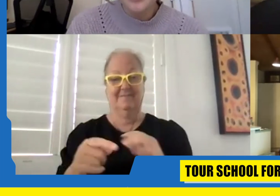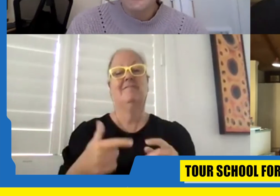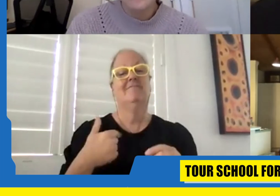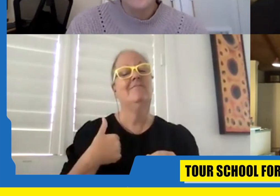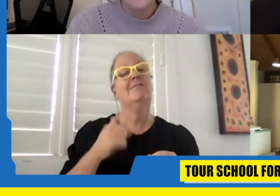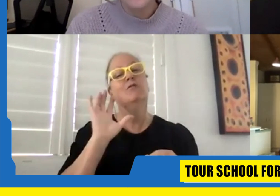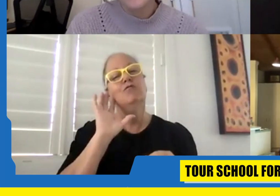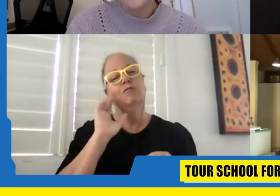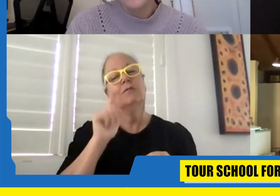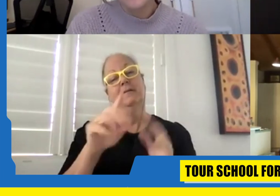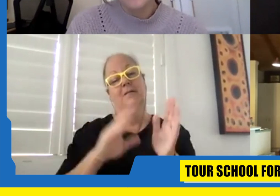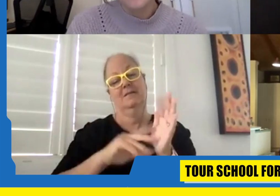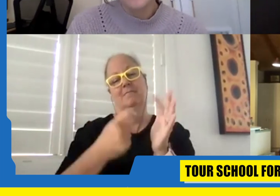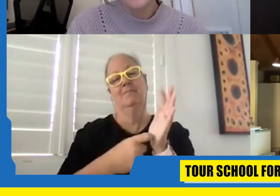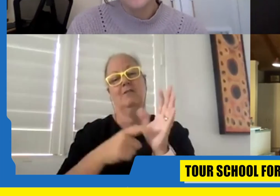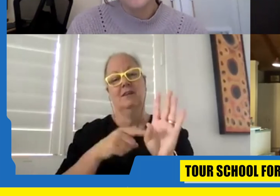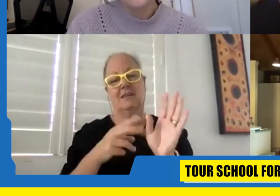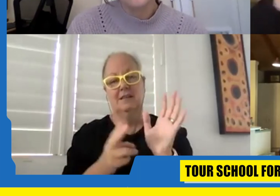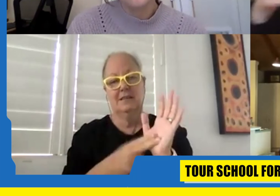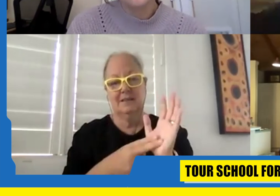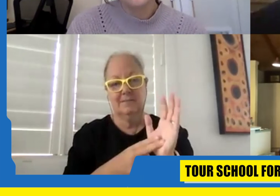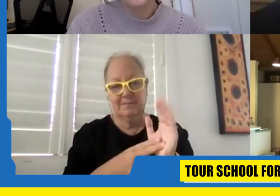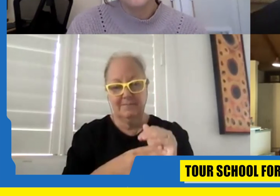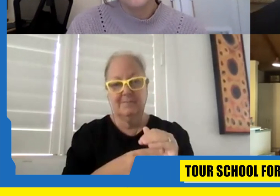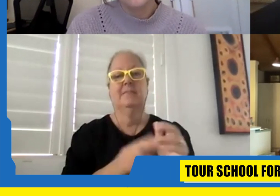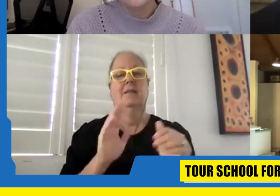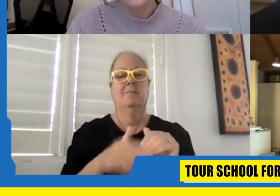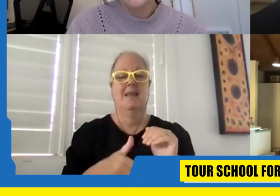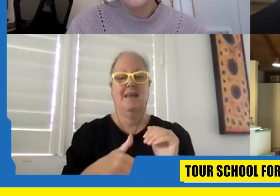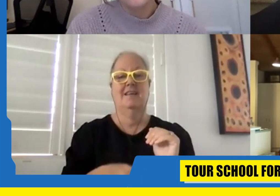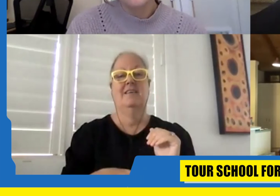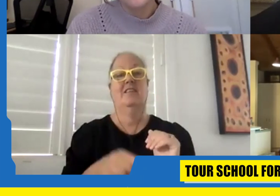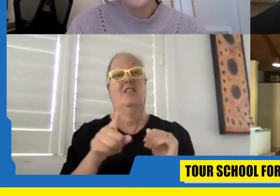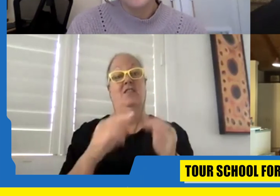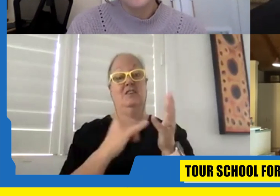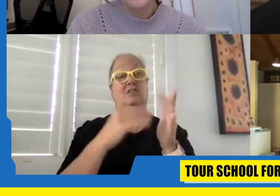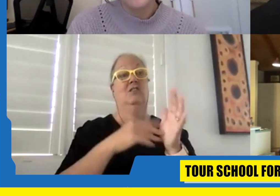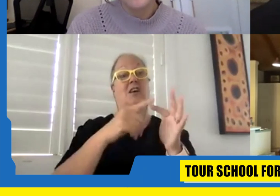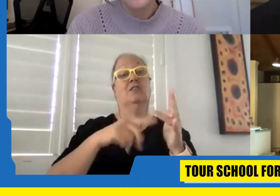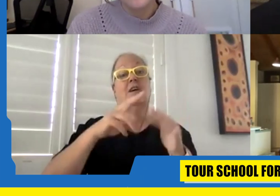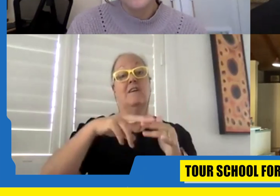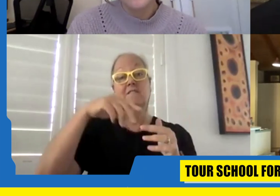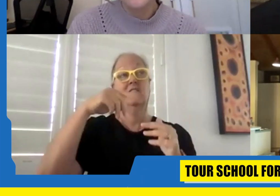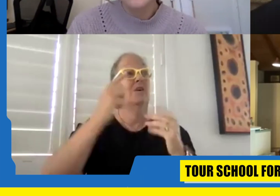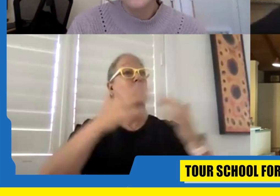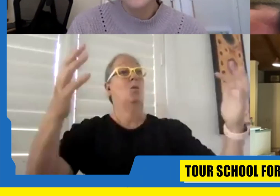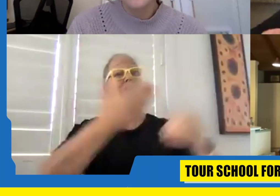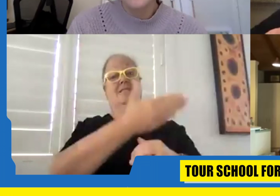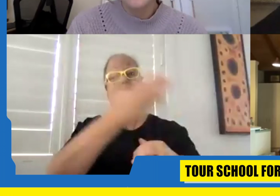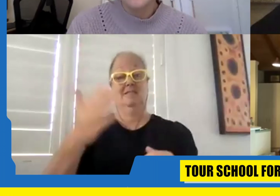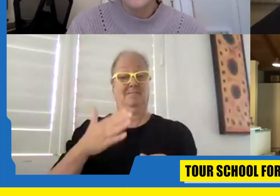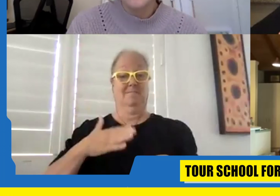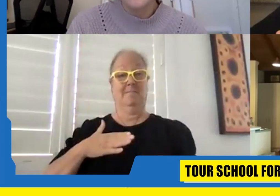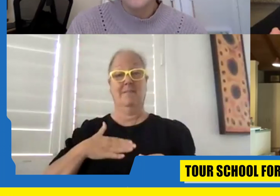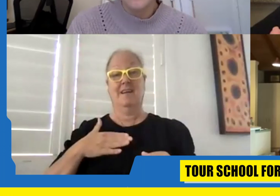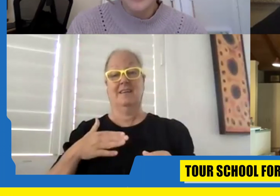your size of audience that you possibly are talking about, and my potential audience size is